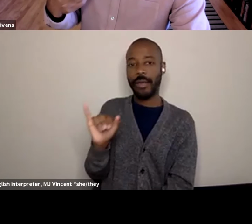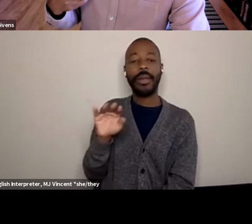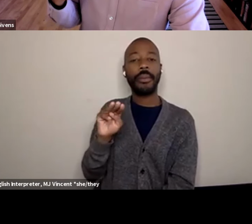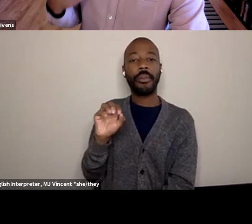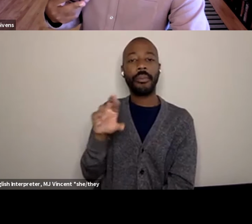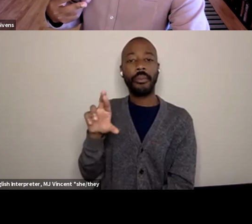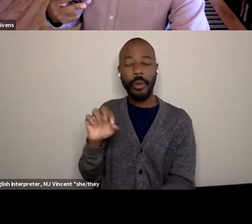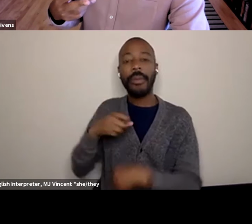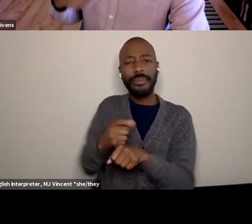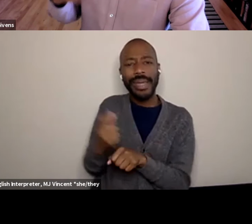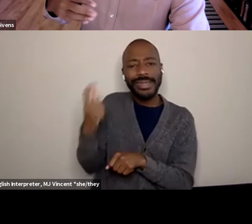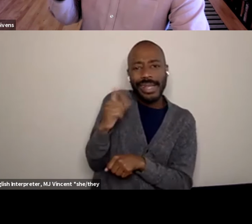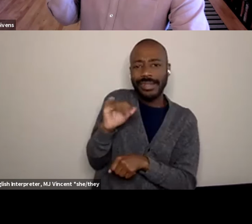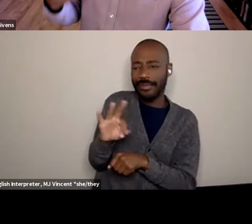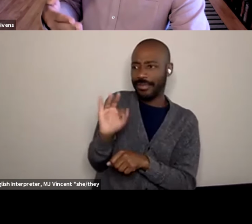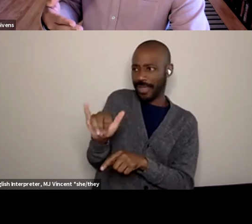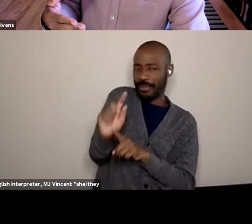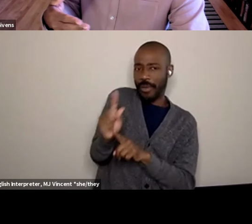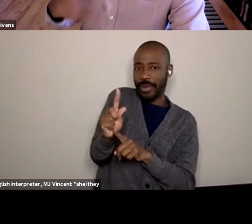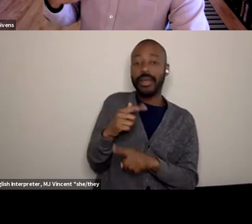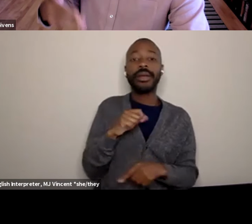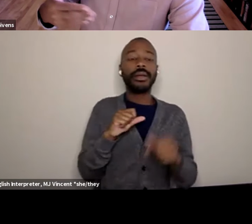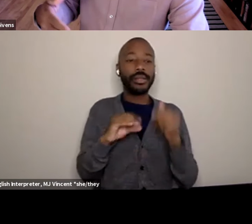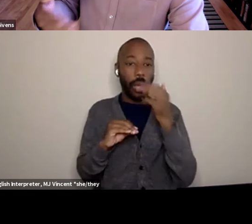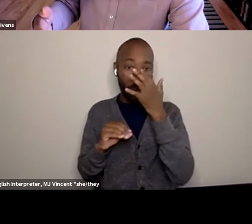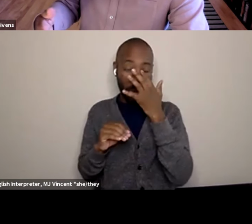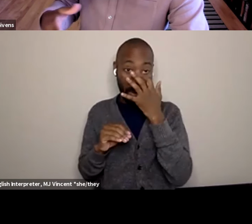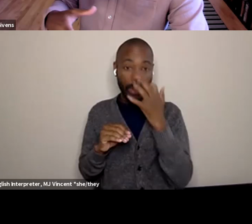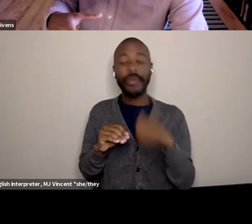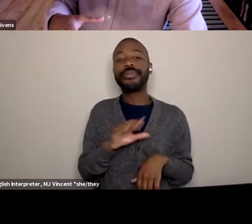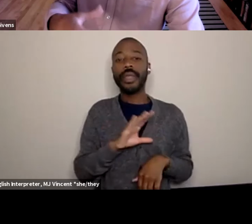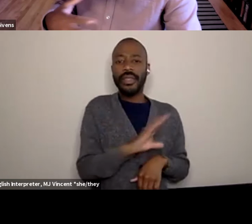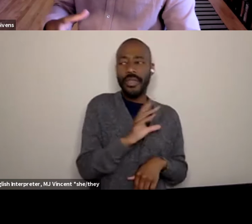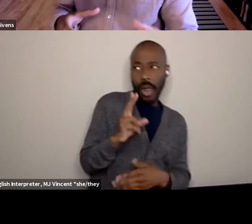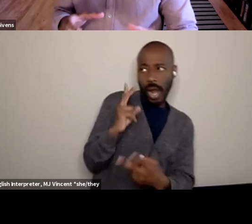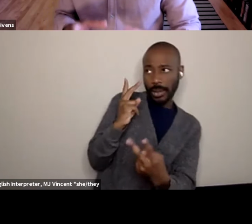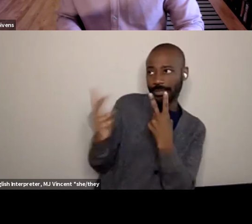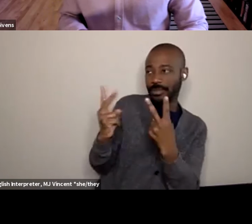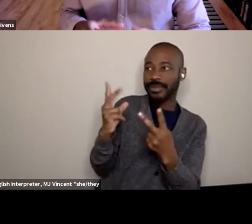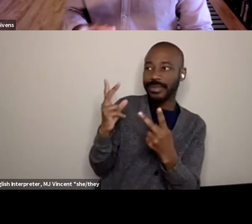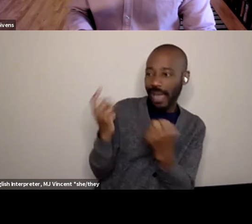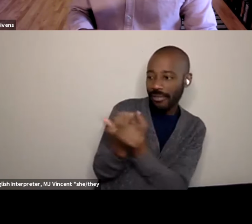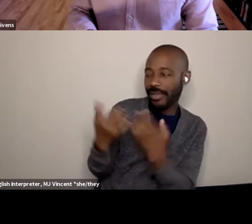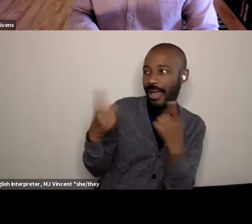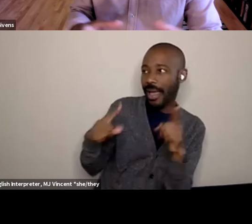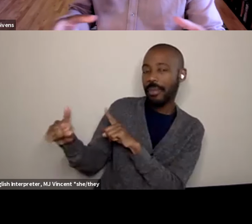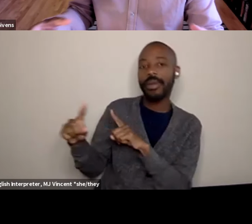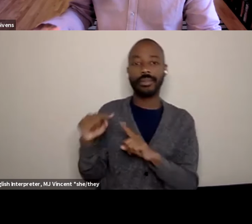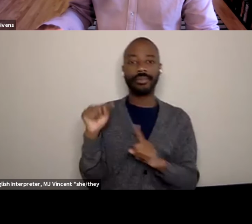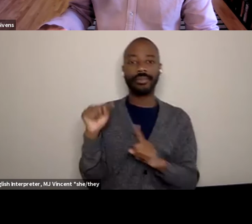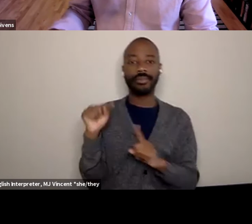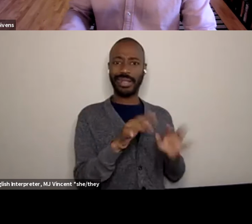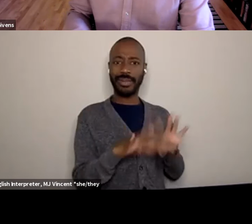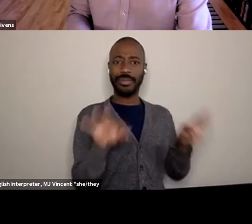the perspective of Black students. I privileged their witnessing of what they saw happen and saying that that's actually important for the